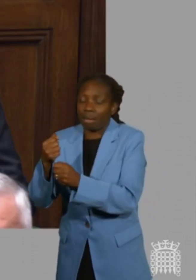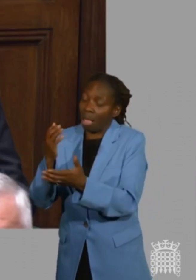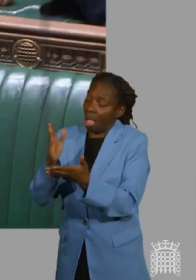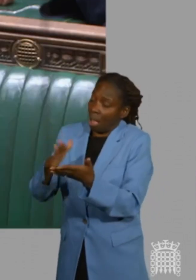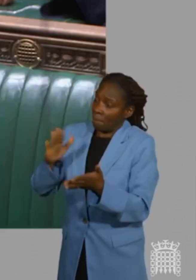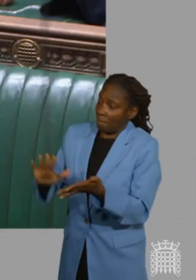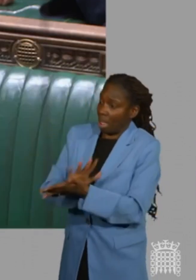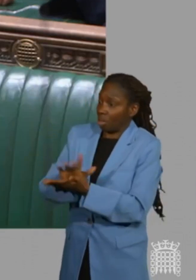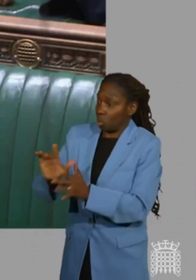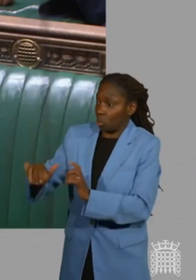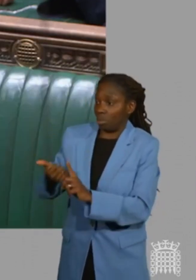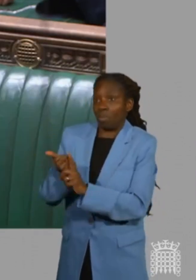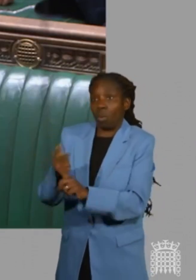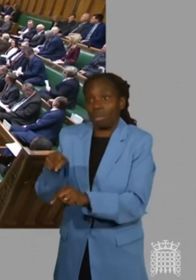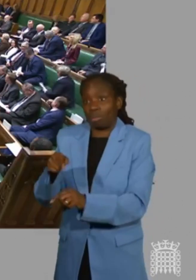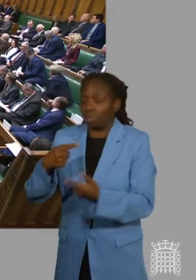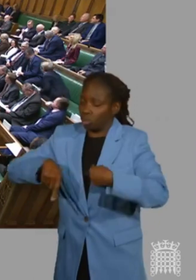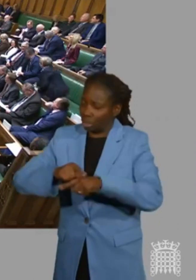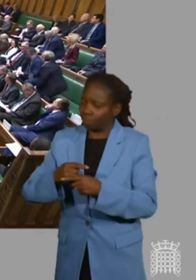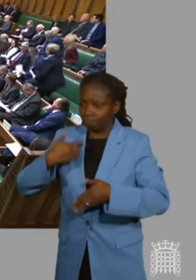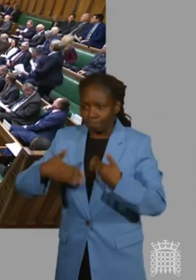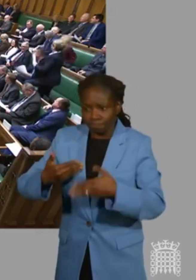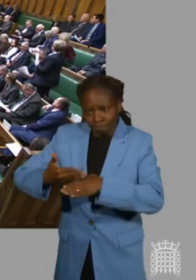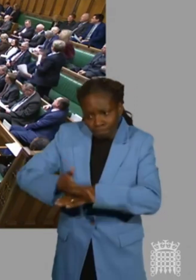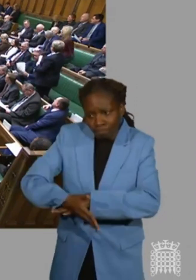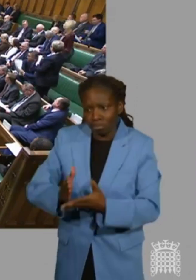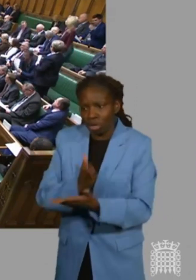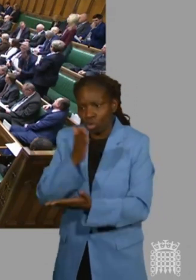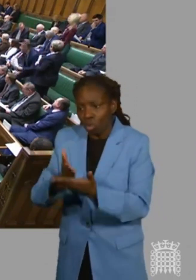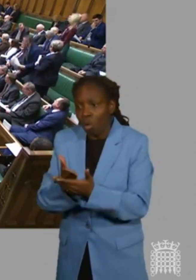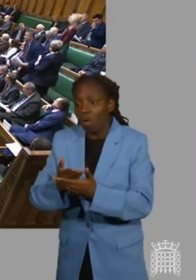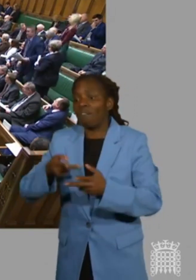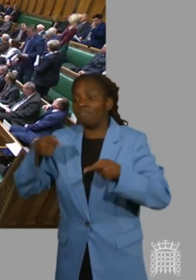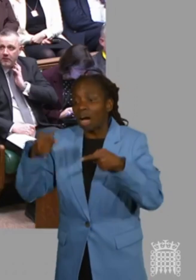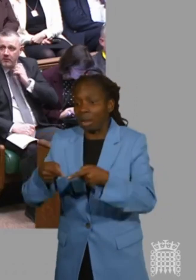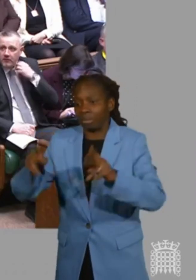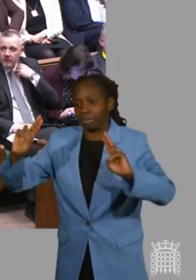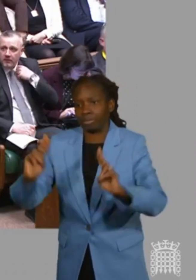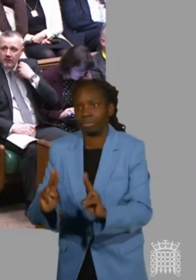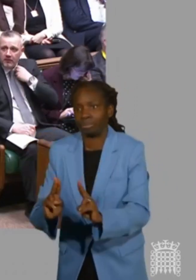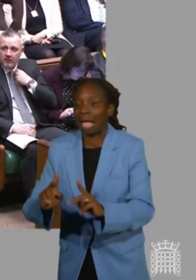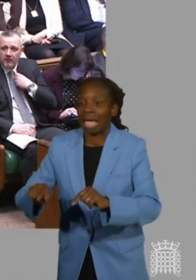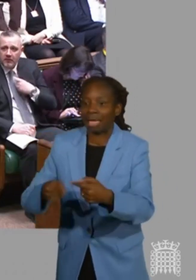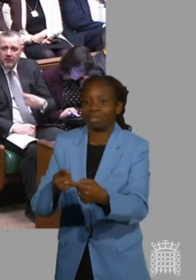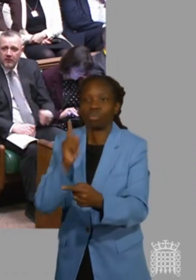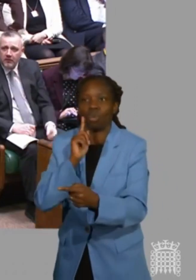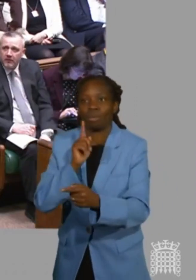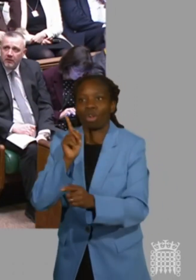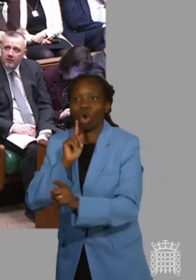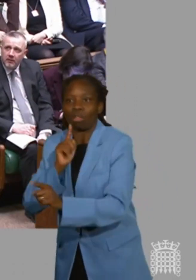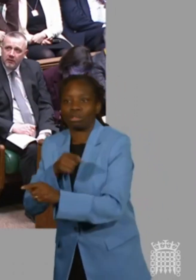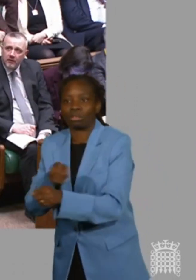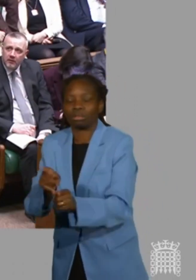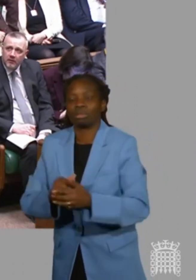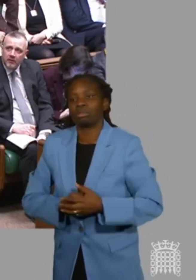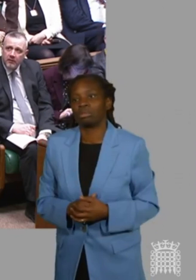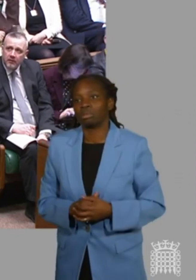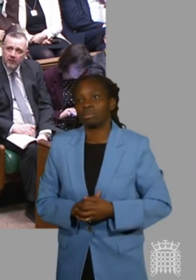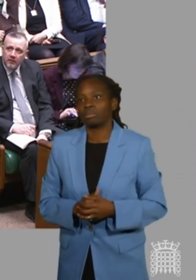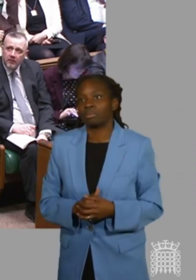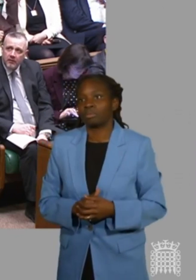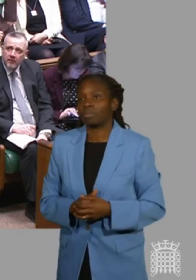to reduce violence against women and girls. Mohammed Yassin. Mr. Speaker, will the UK government redouble its efforts to ensure